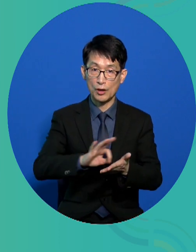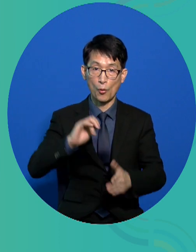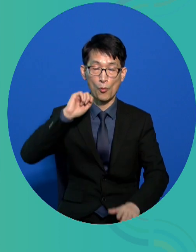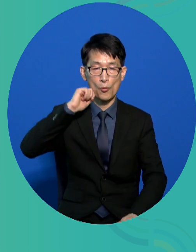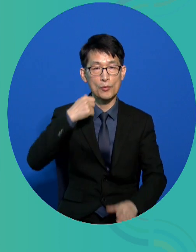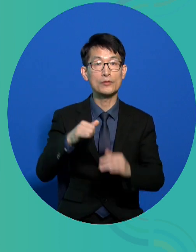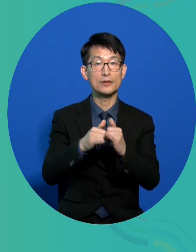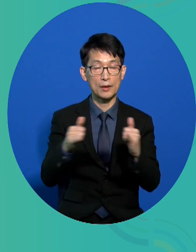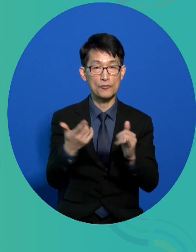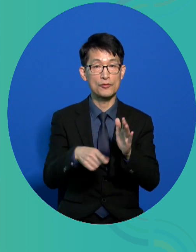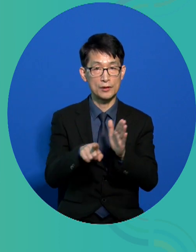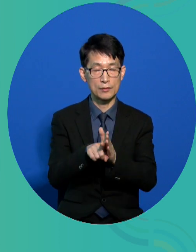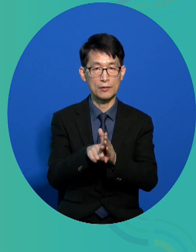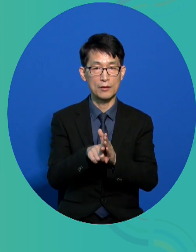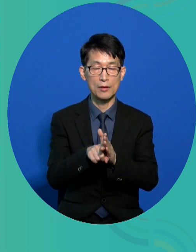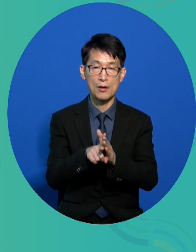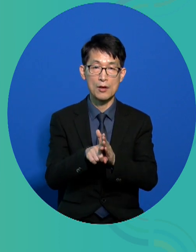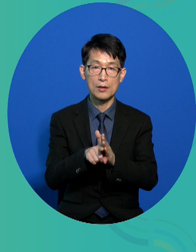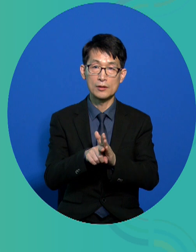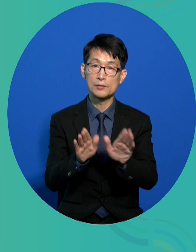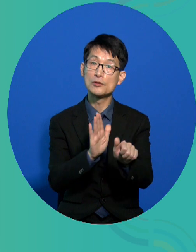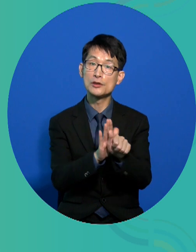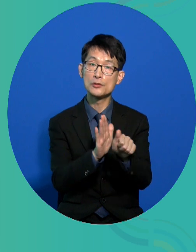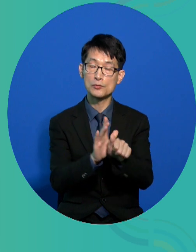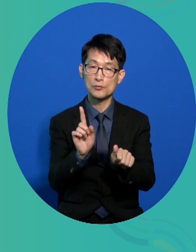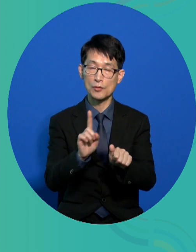businesses, and other